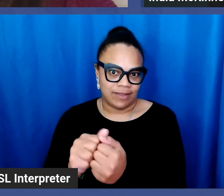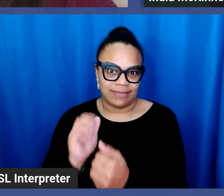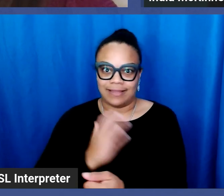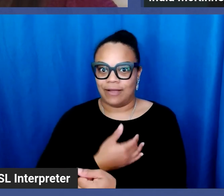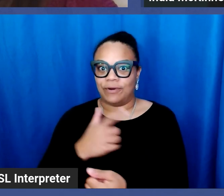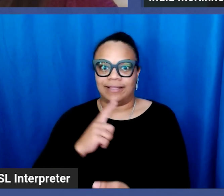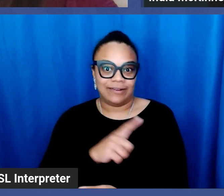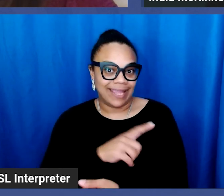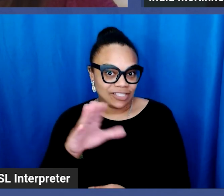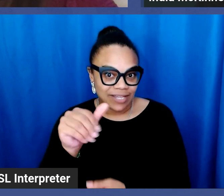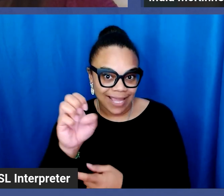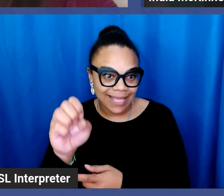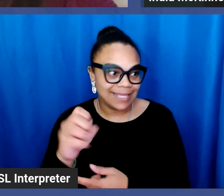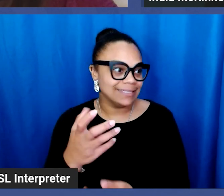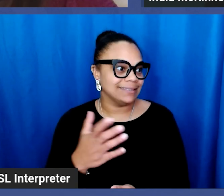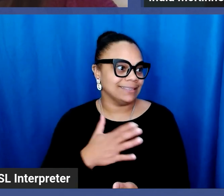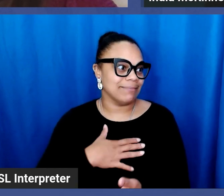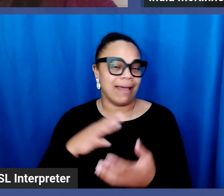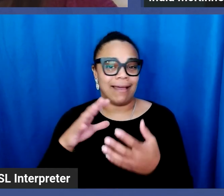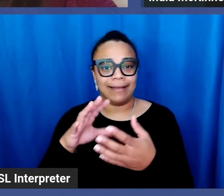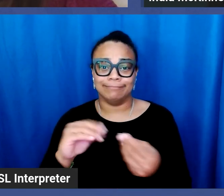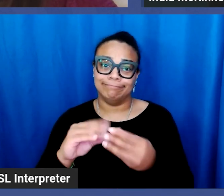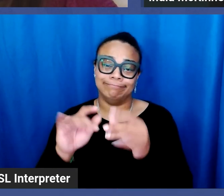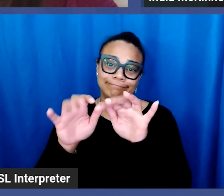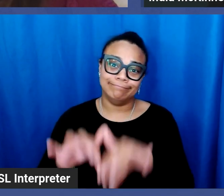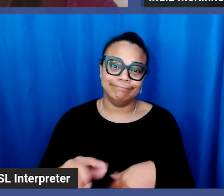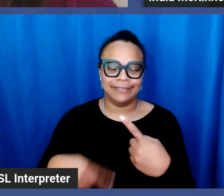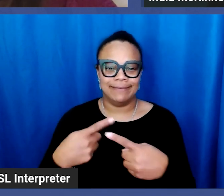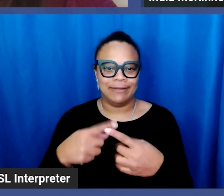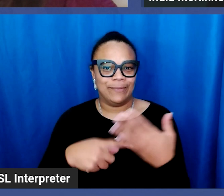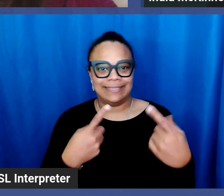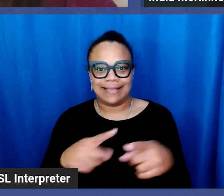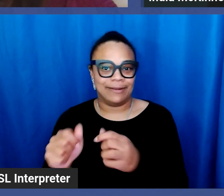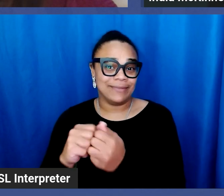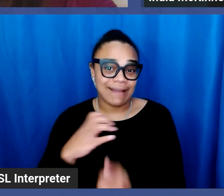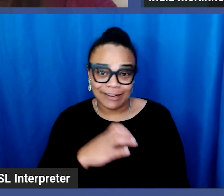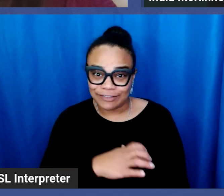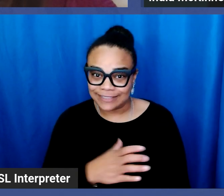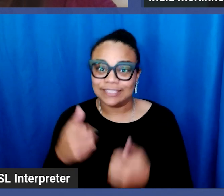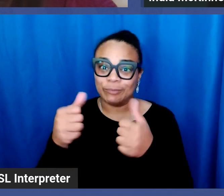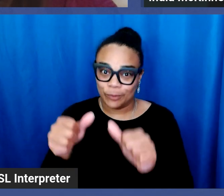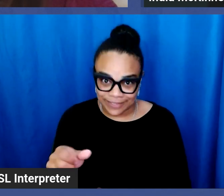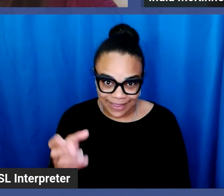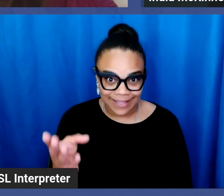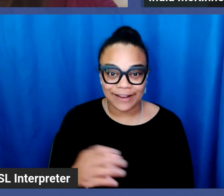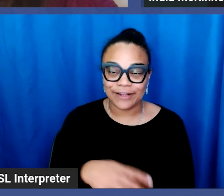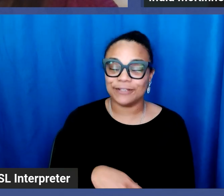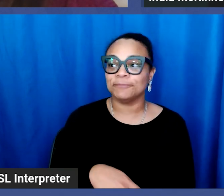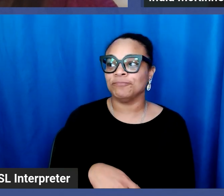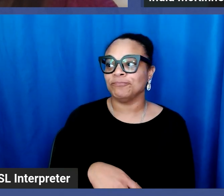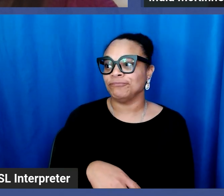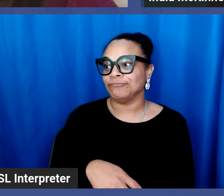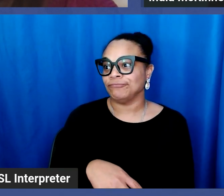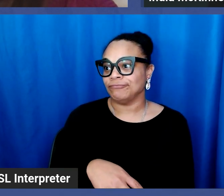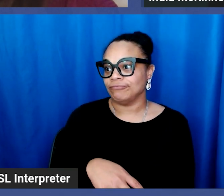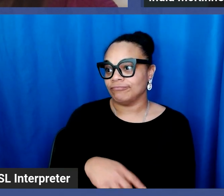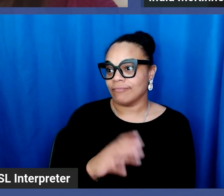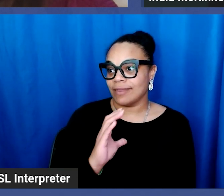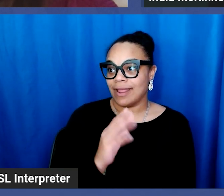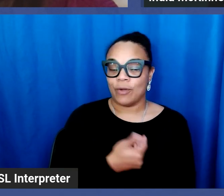there. My ramblings about what's happening in Congress are there. And